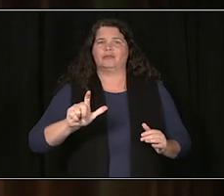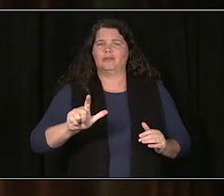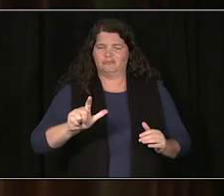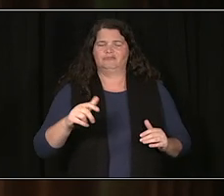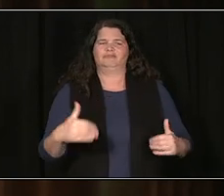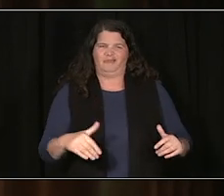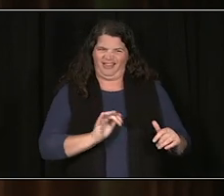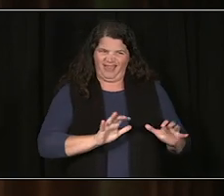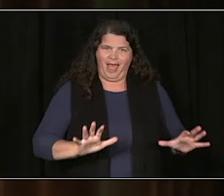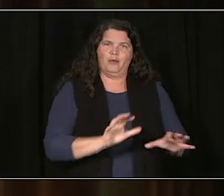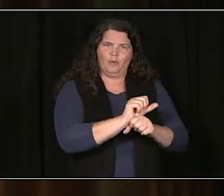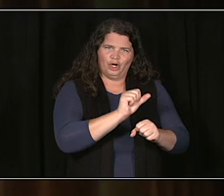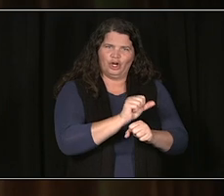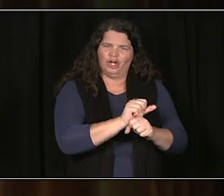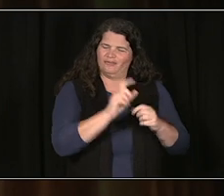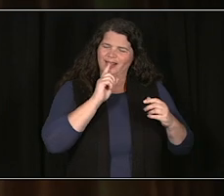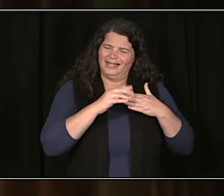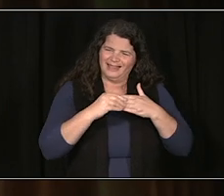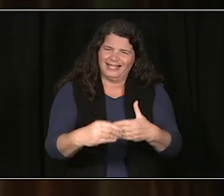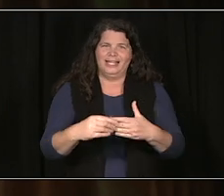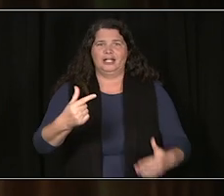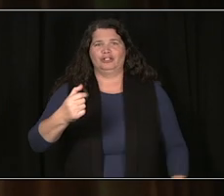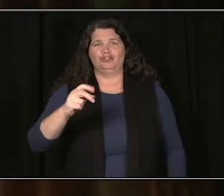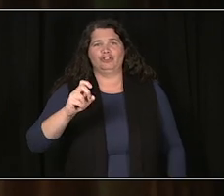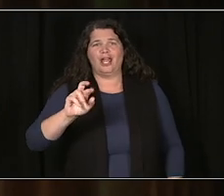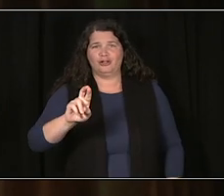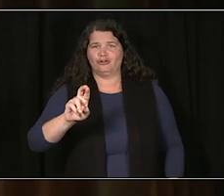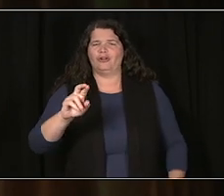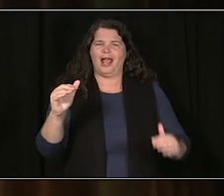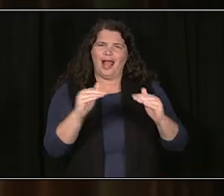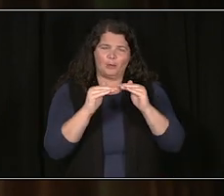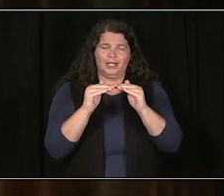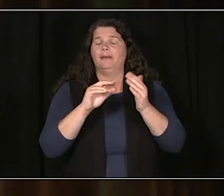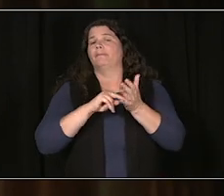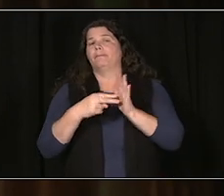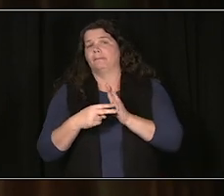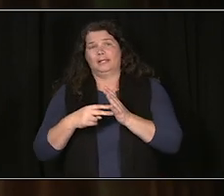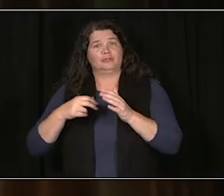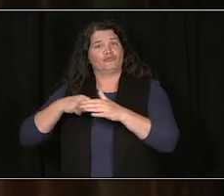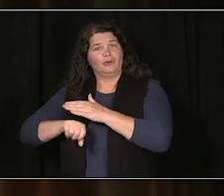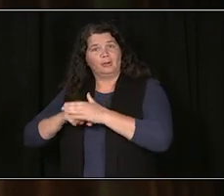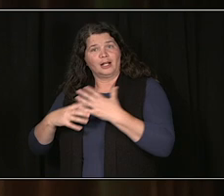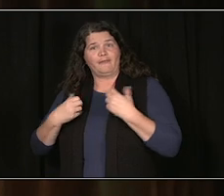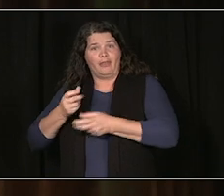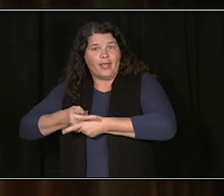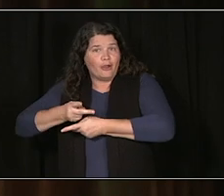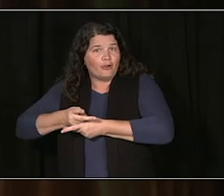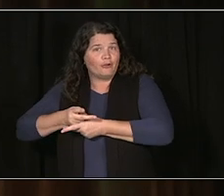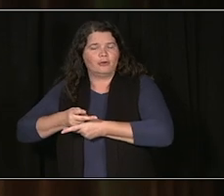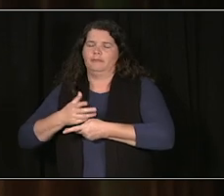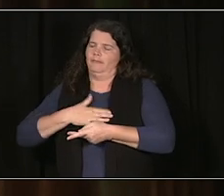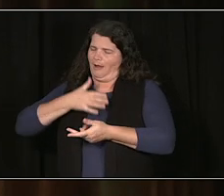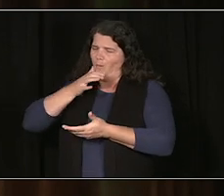efforts to advance gender equity, from protecting reproductive health care. And this is something that my wife has been